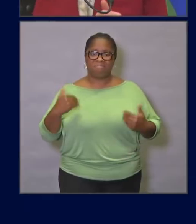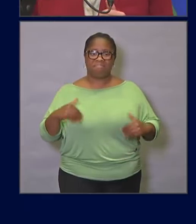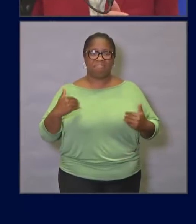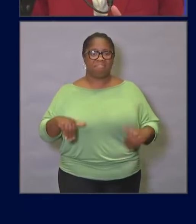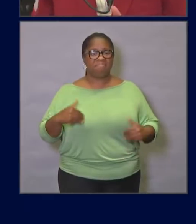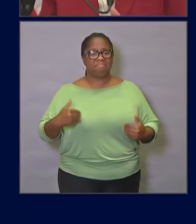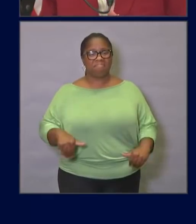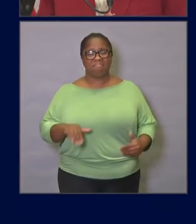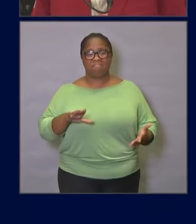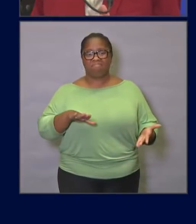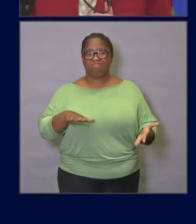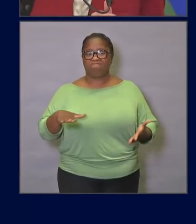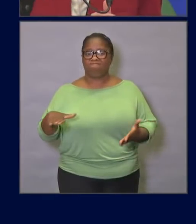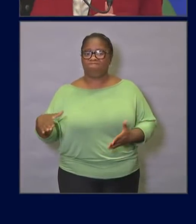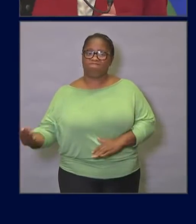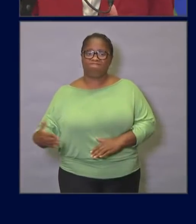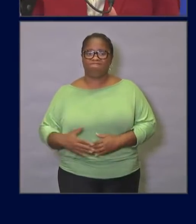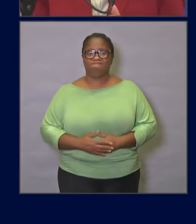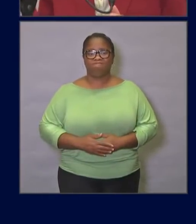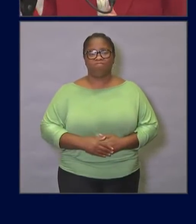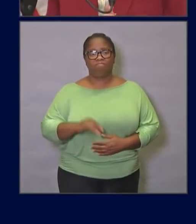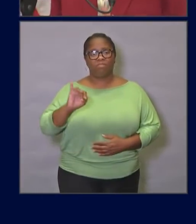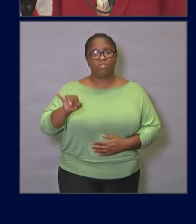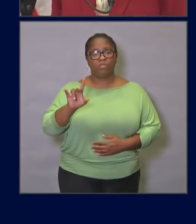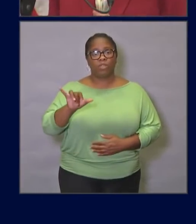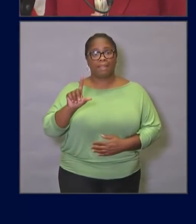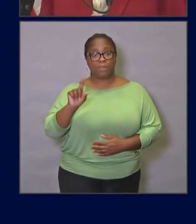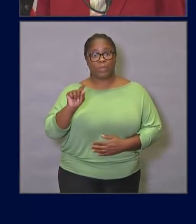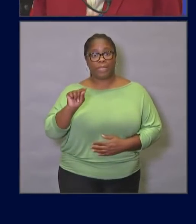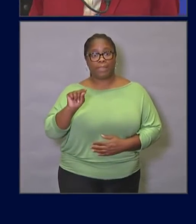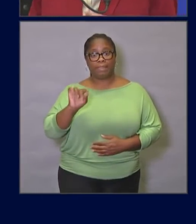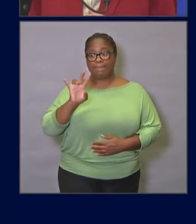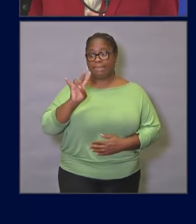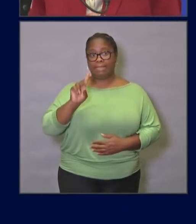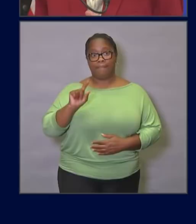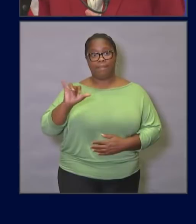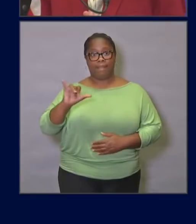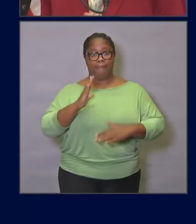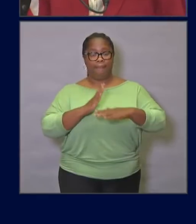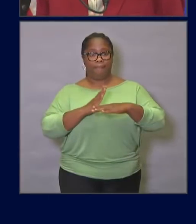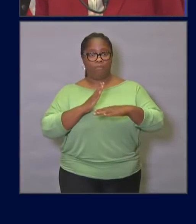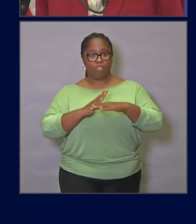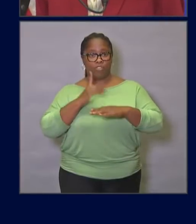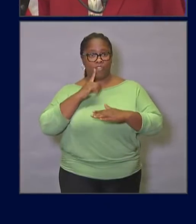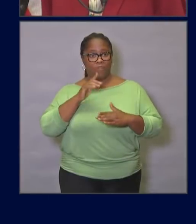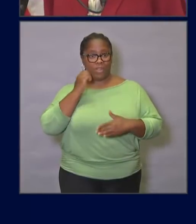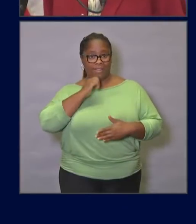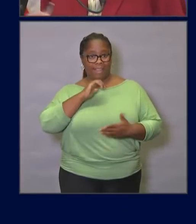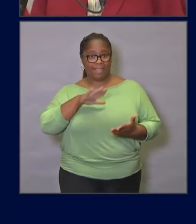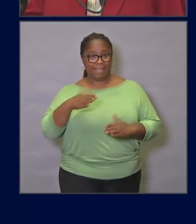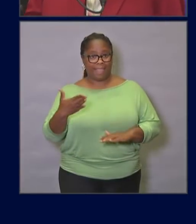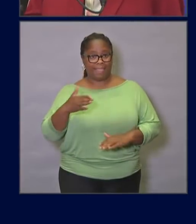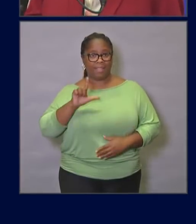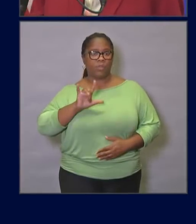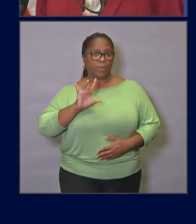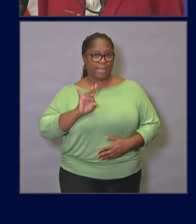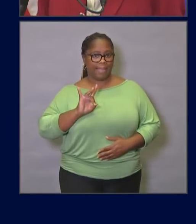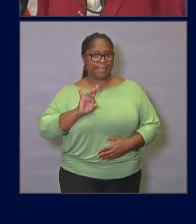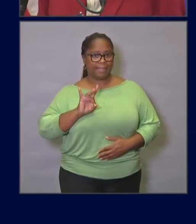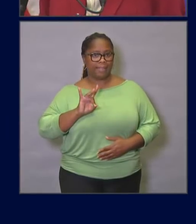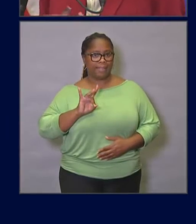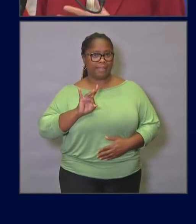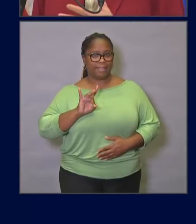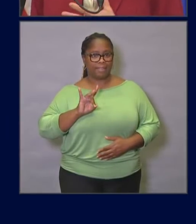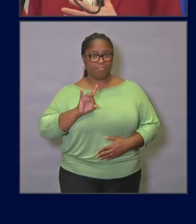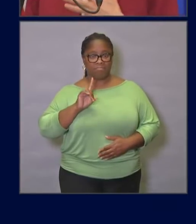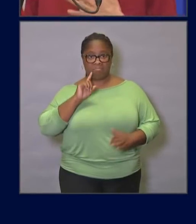who have passed away. On July 20th, the past 7-day average for daily deaths was 28. And as you'll